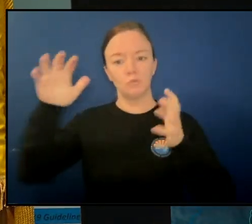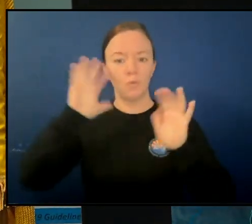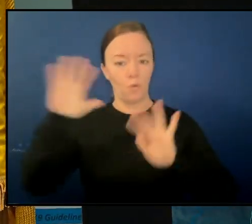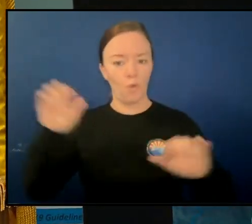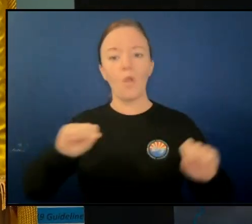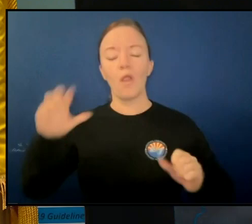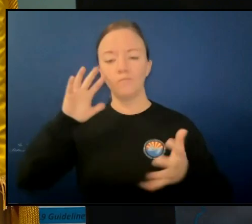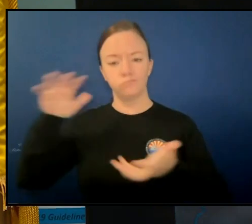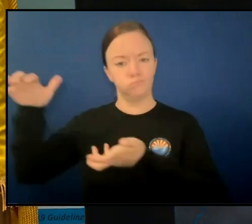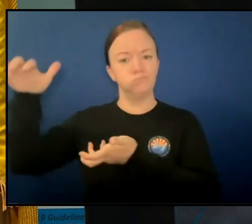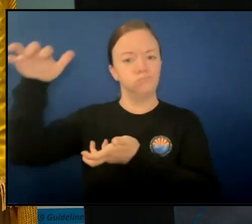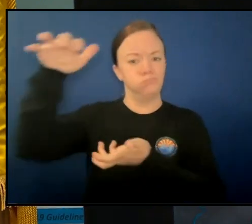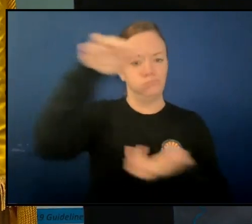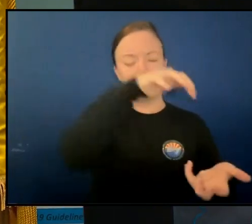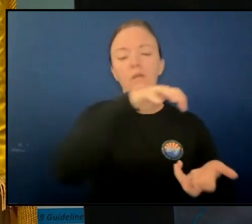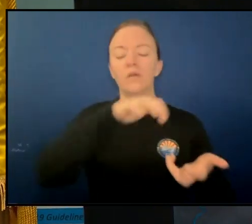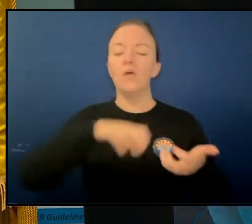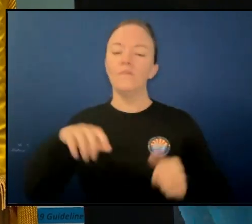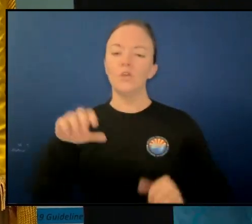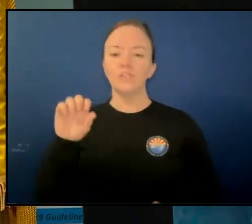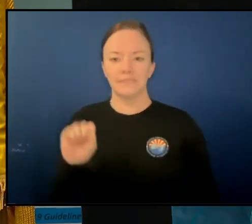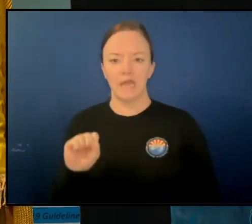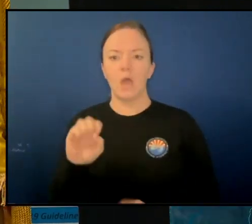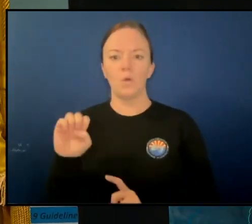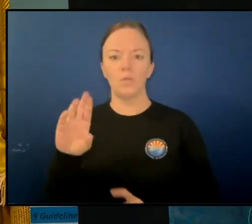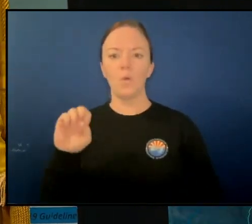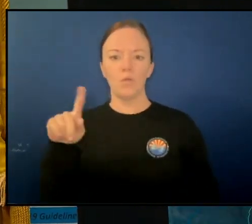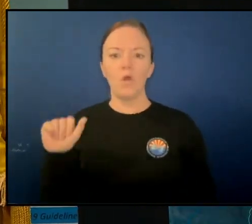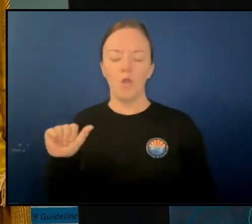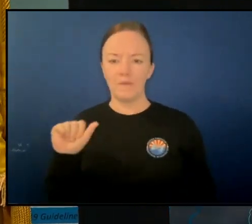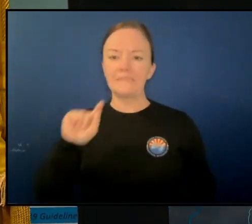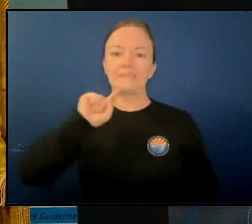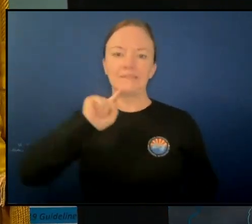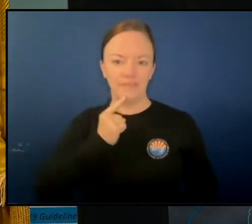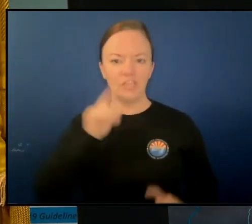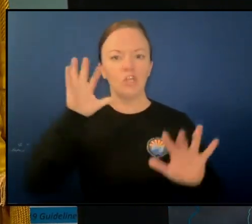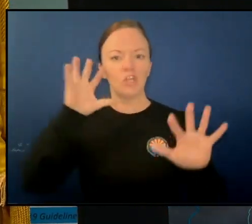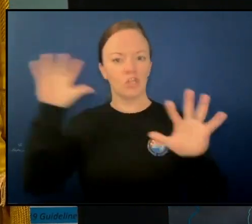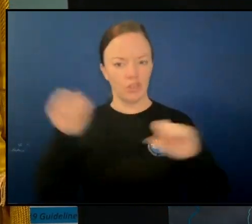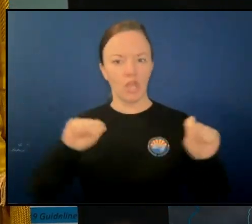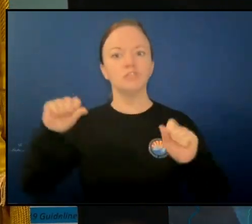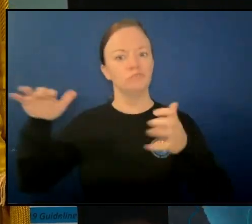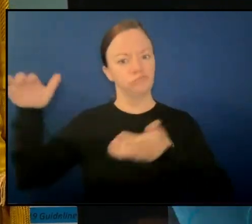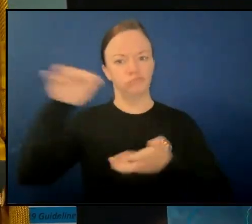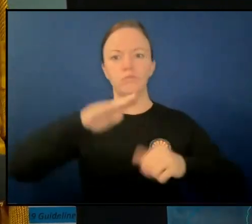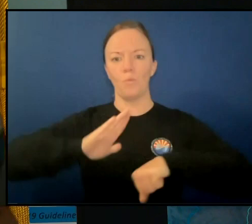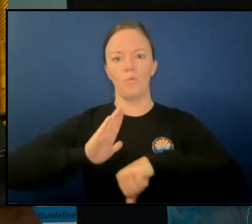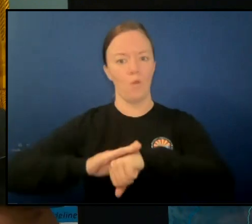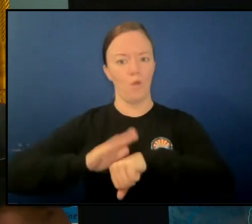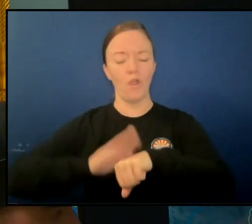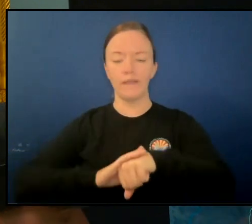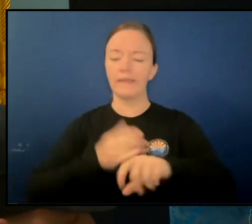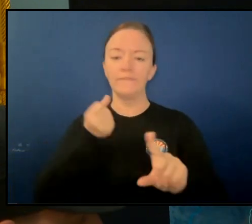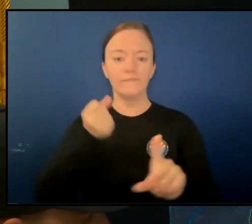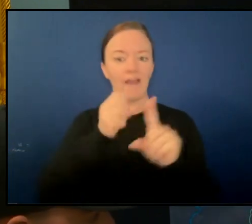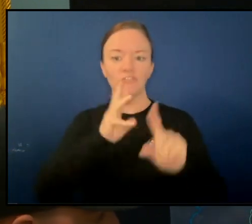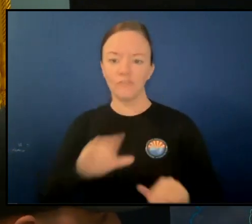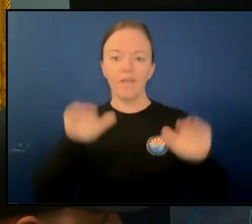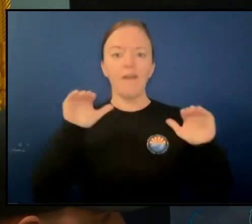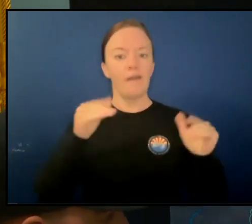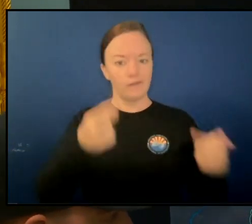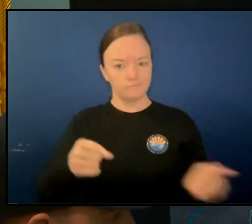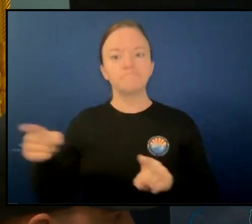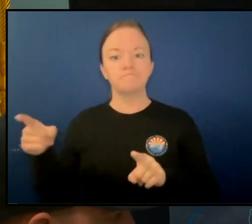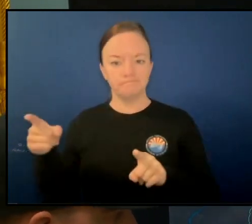Oklahoma, southeastward, where there's a lot of severe thunderstorm warnings and flash flooding going on. So that's something really cool to look at here. In fact,